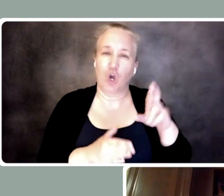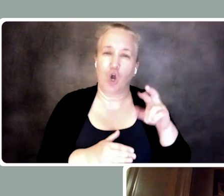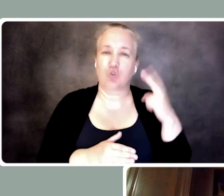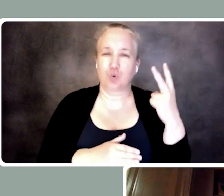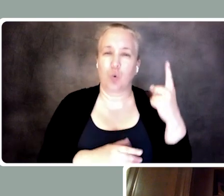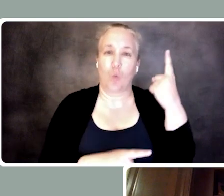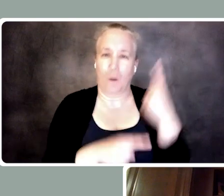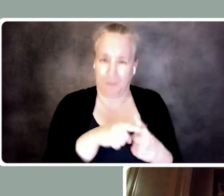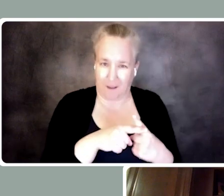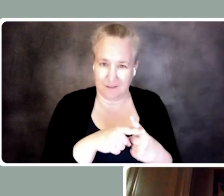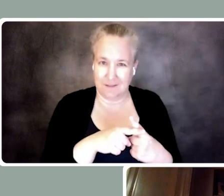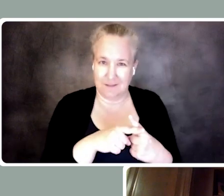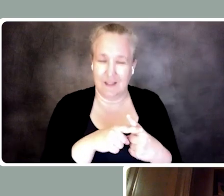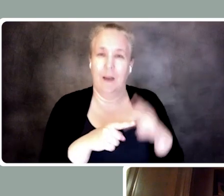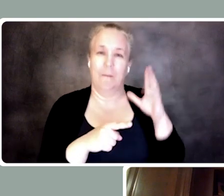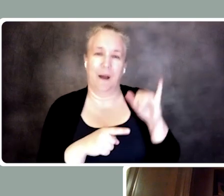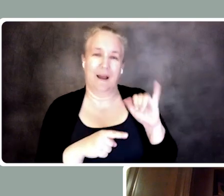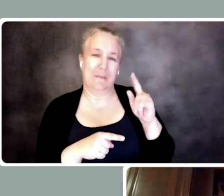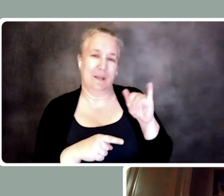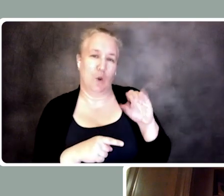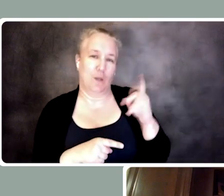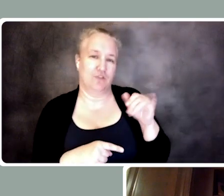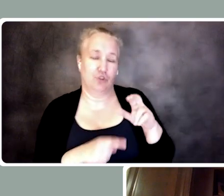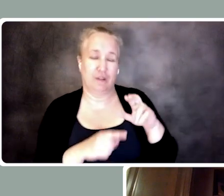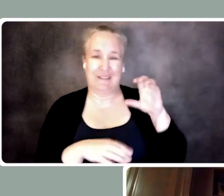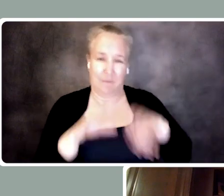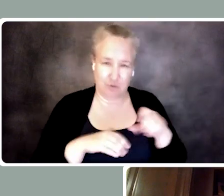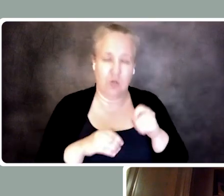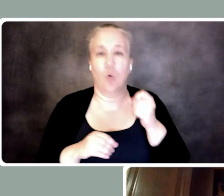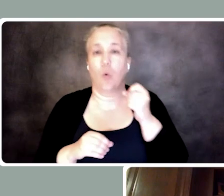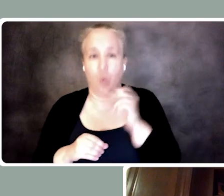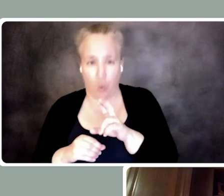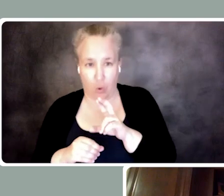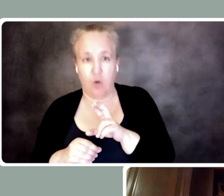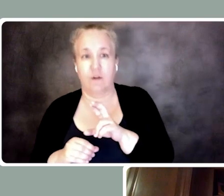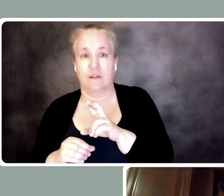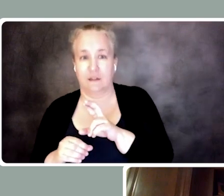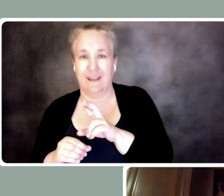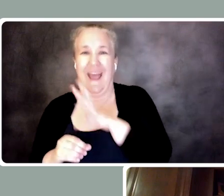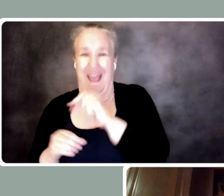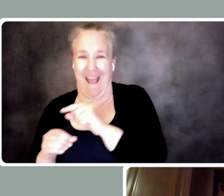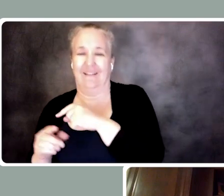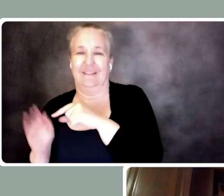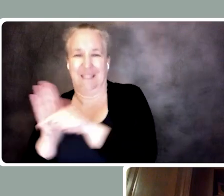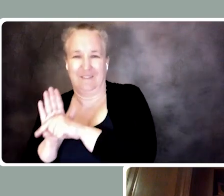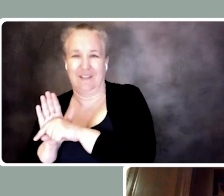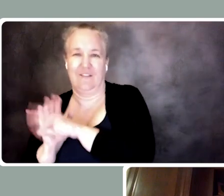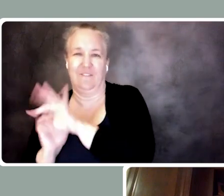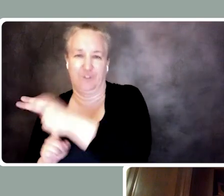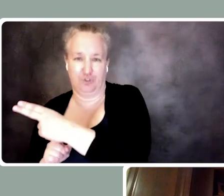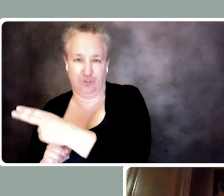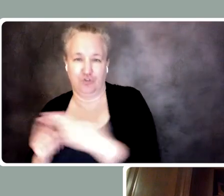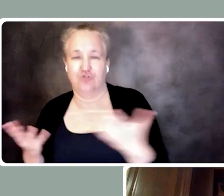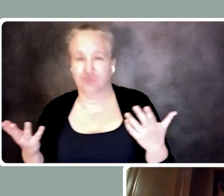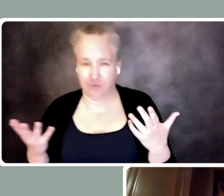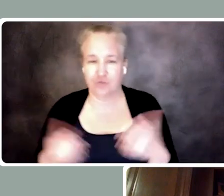by immunohistochemistry, or 2+ by immunohistochemistry and negative by FISH. I